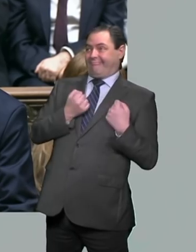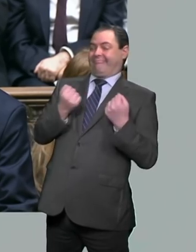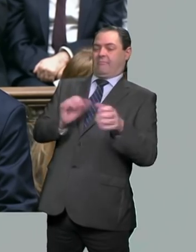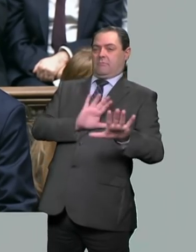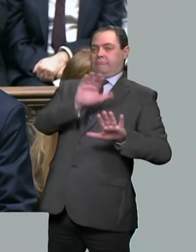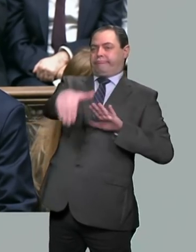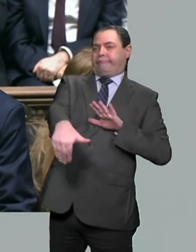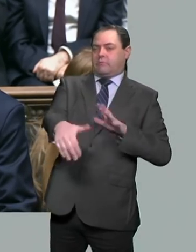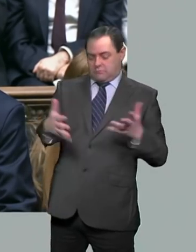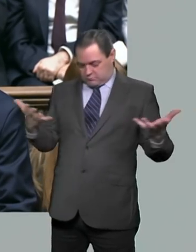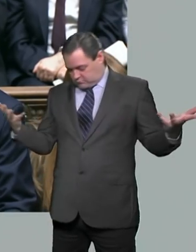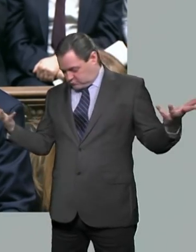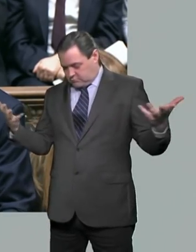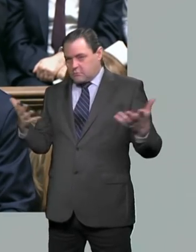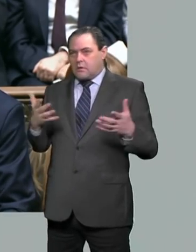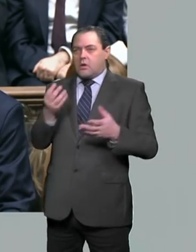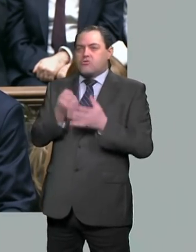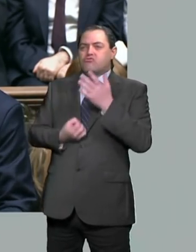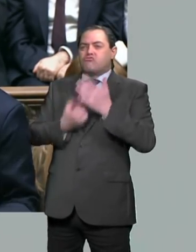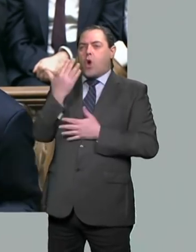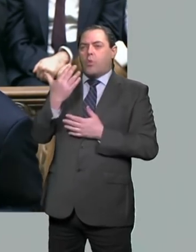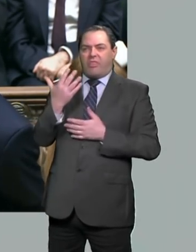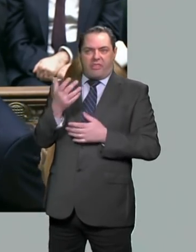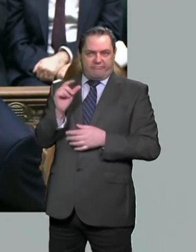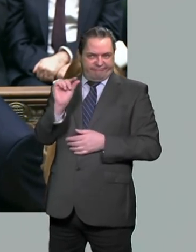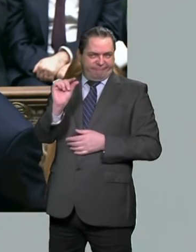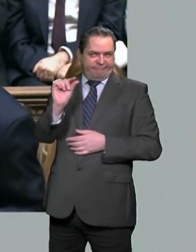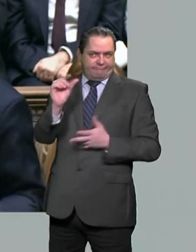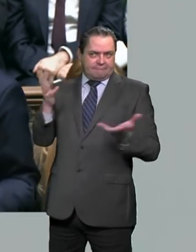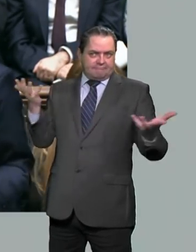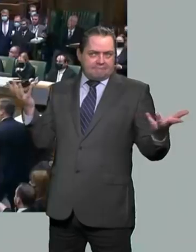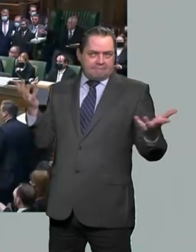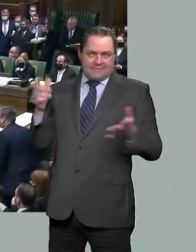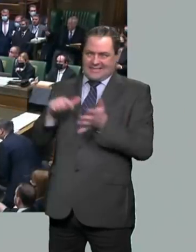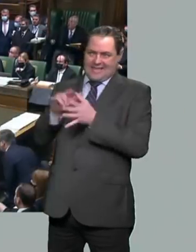the country off the cliff and into the abyss of low growth and high tax?